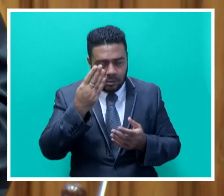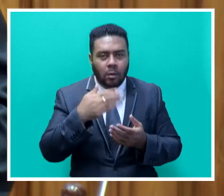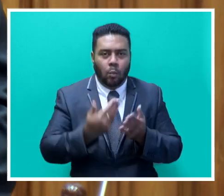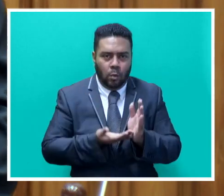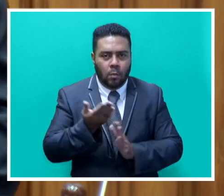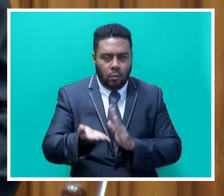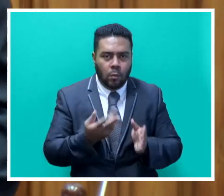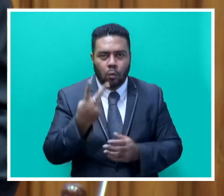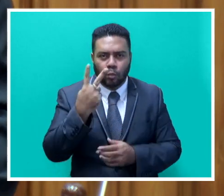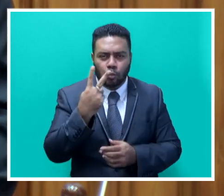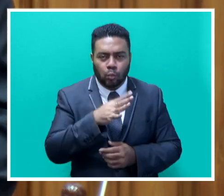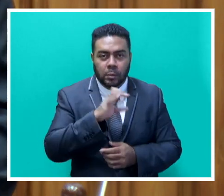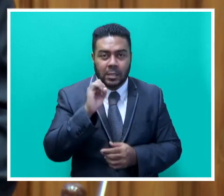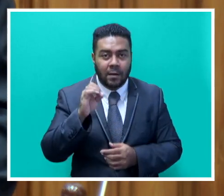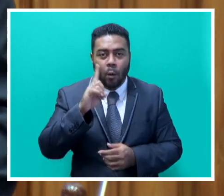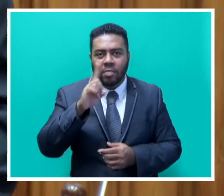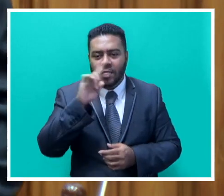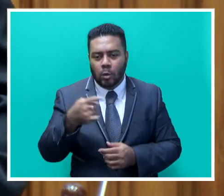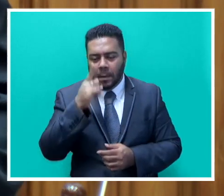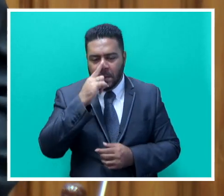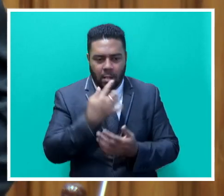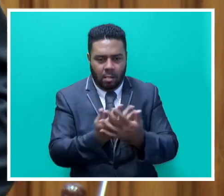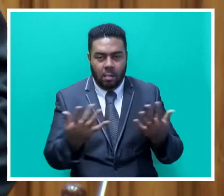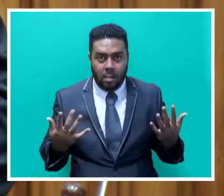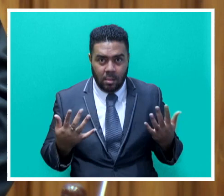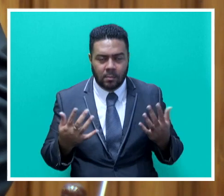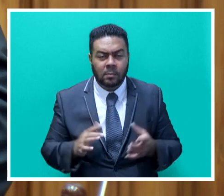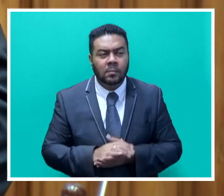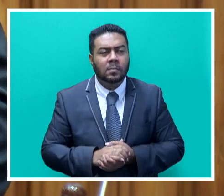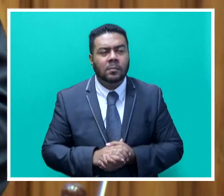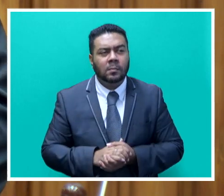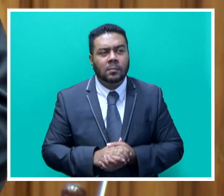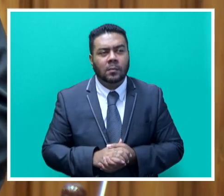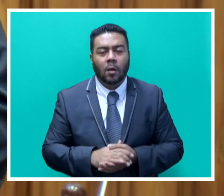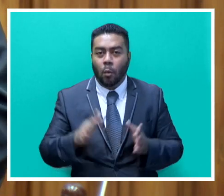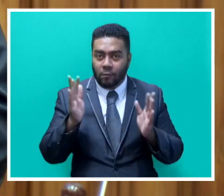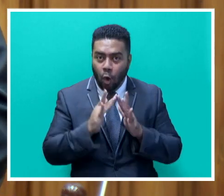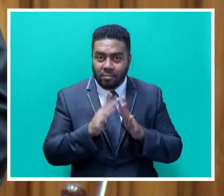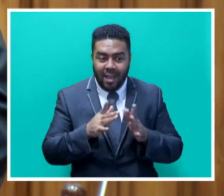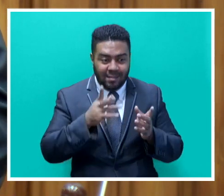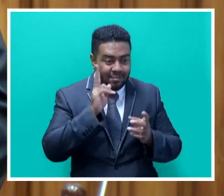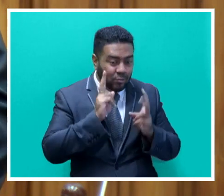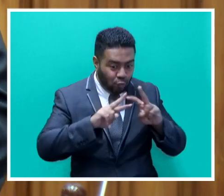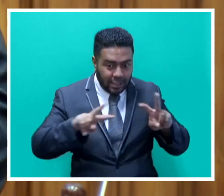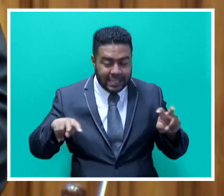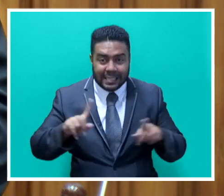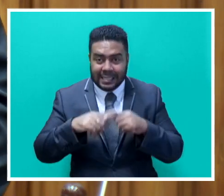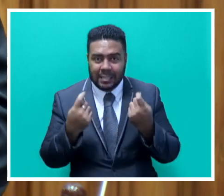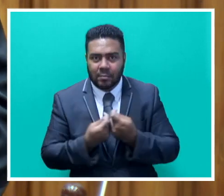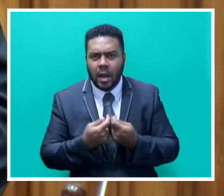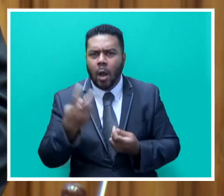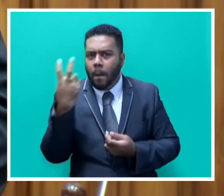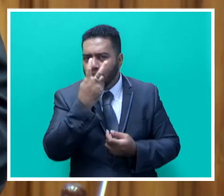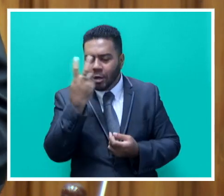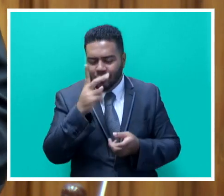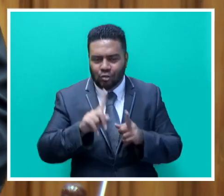per 1,000 population as of yesterday. Since entering into our mitigation phase, contact tracing teams have now been called the monitoring teams, and